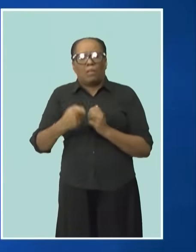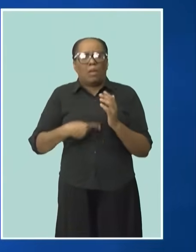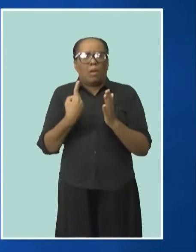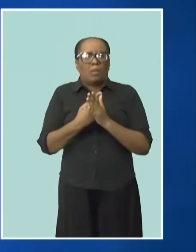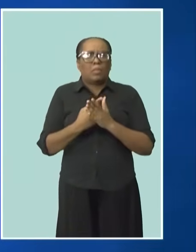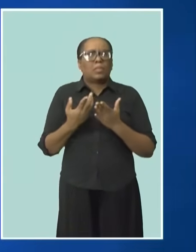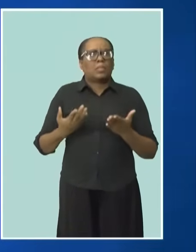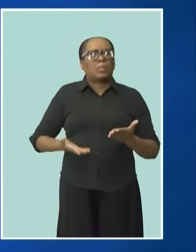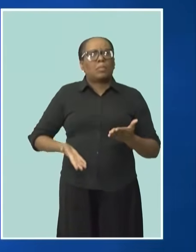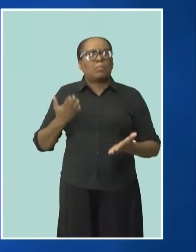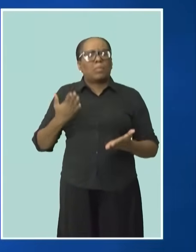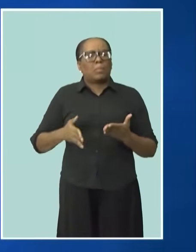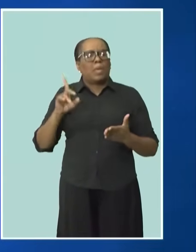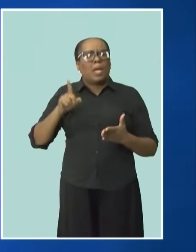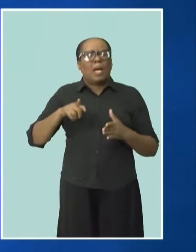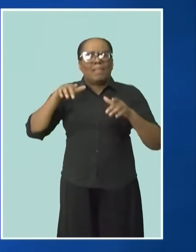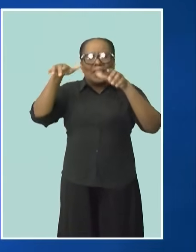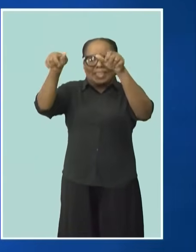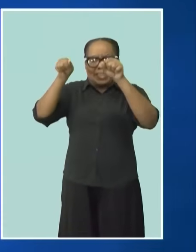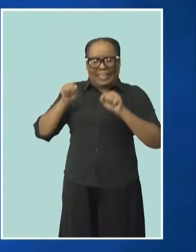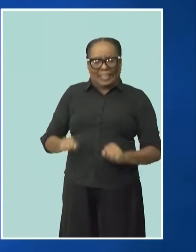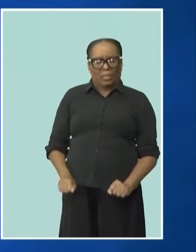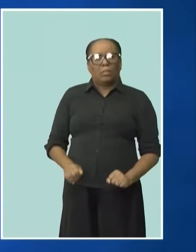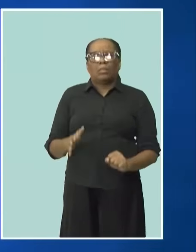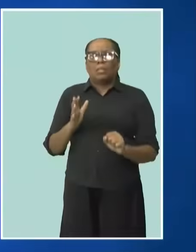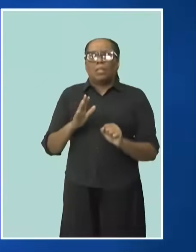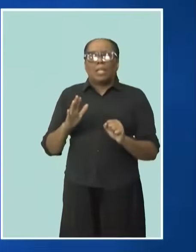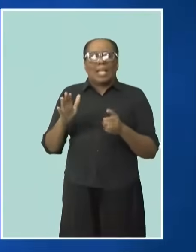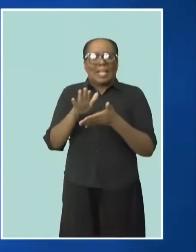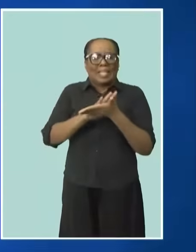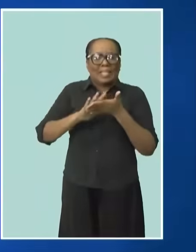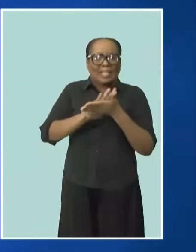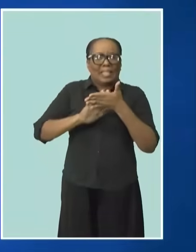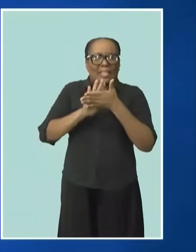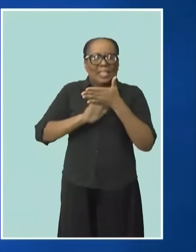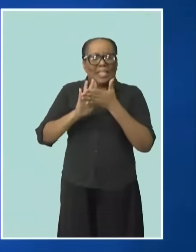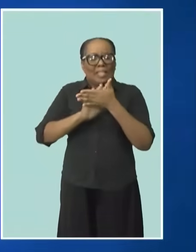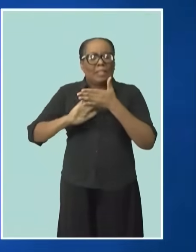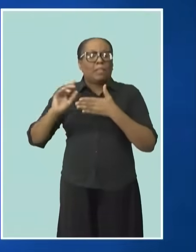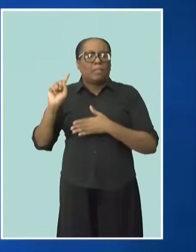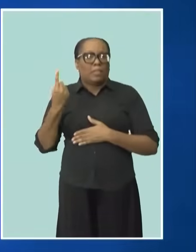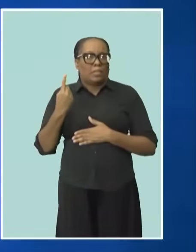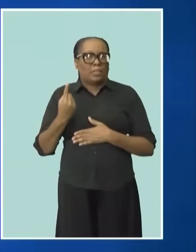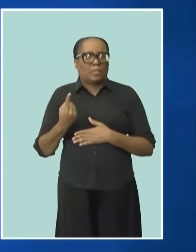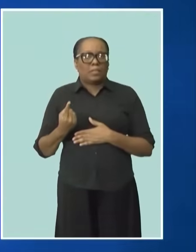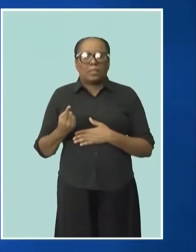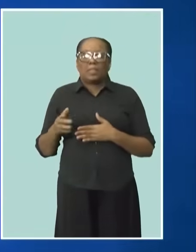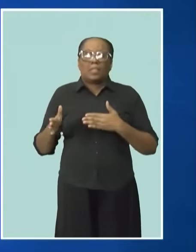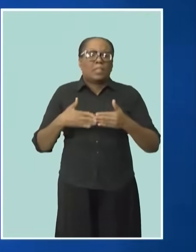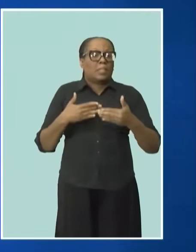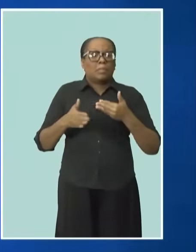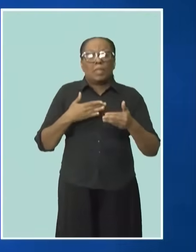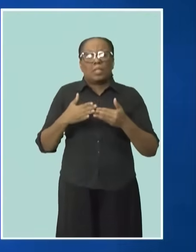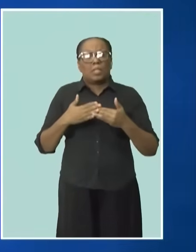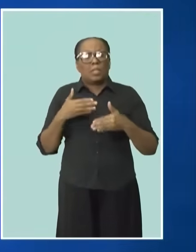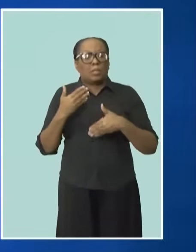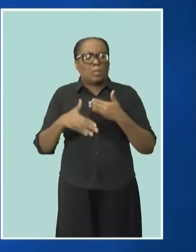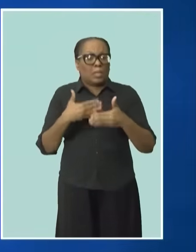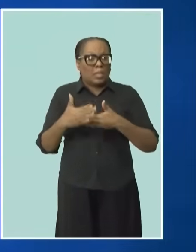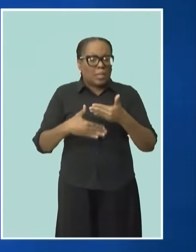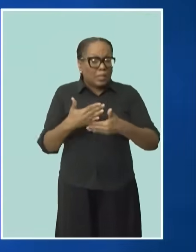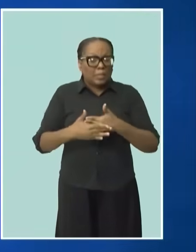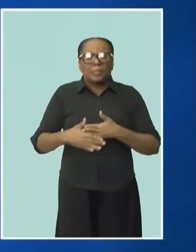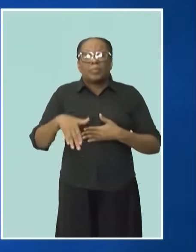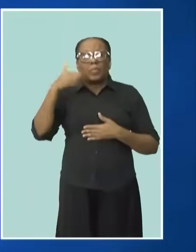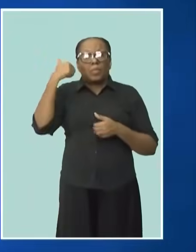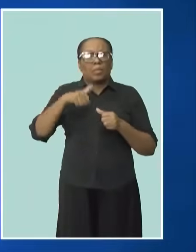may have to take down the back panels to get it fully clean. Whatever the cost and however long the process, remember that